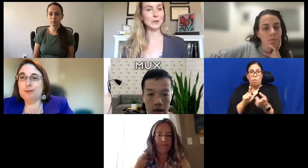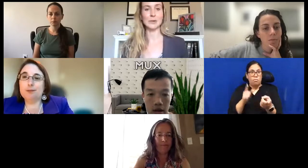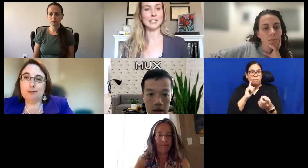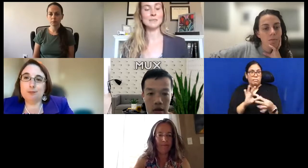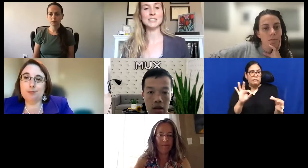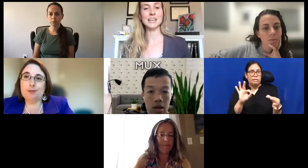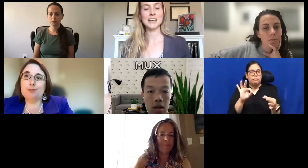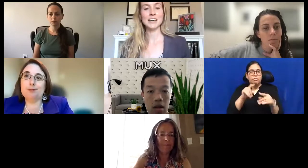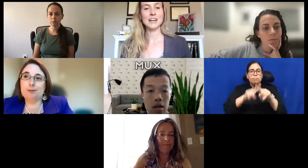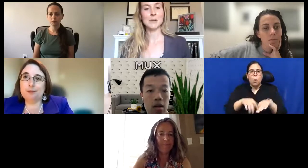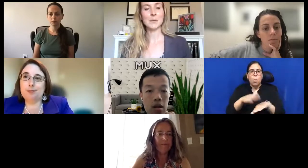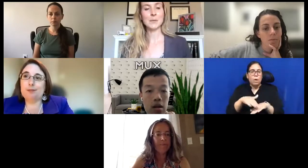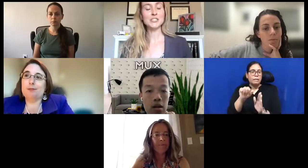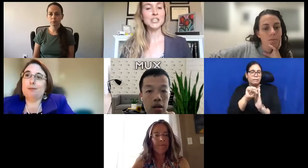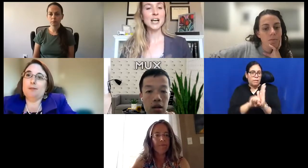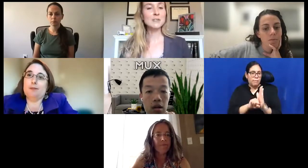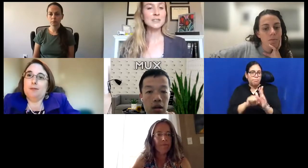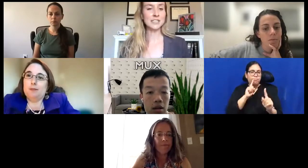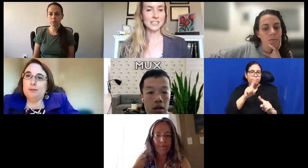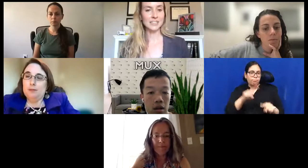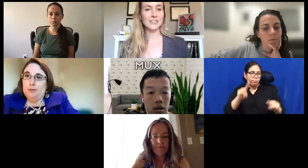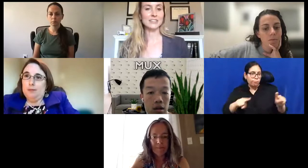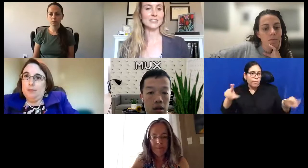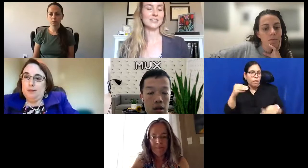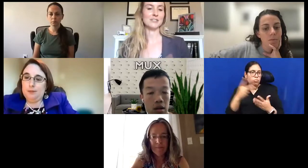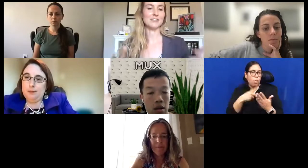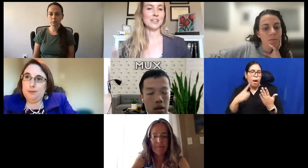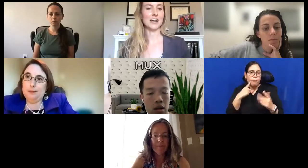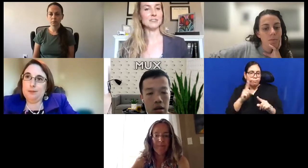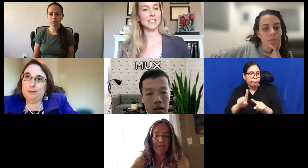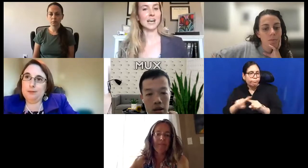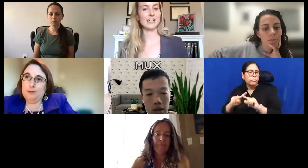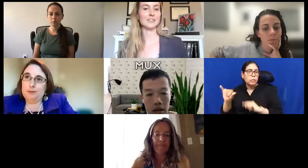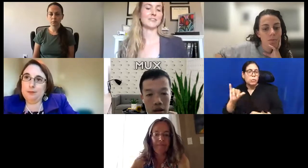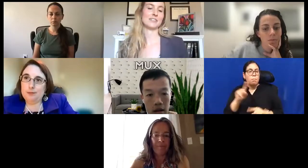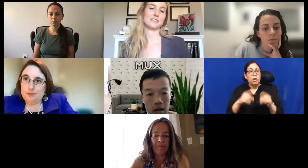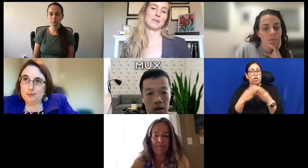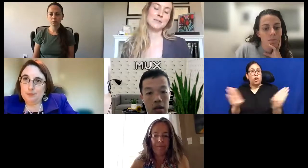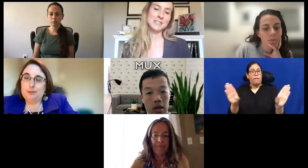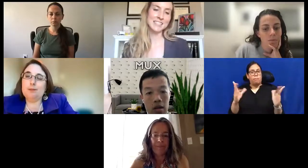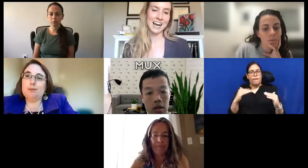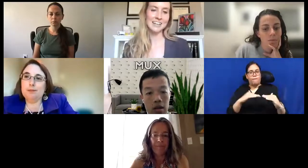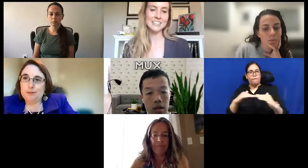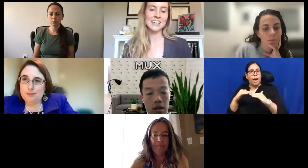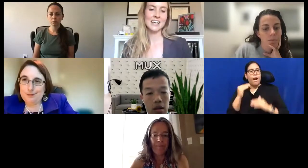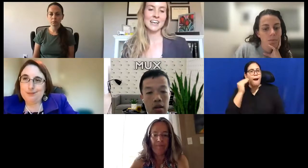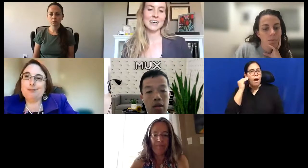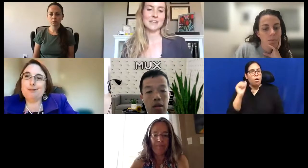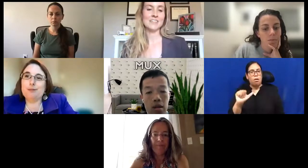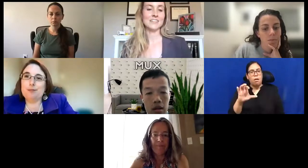as the programs. But generally, there's the Fair Housing Act or the Fair Housing Amendments